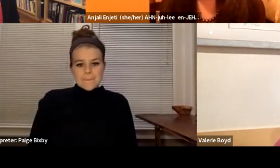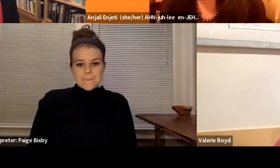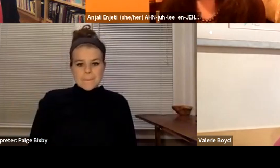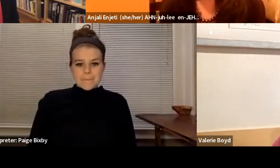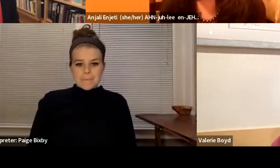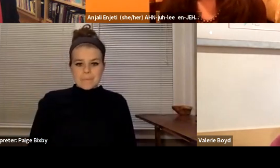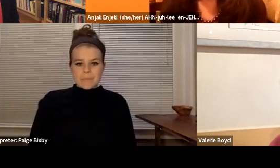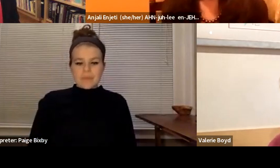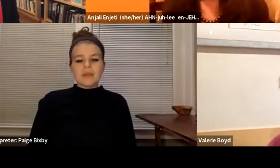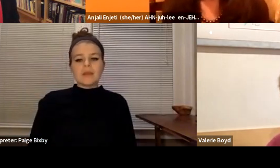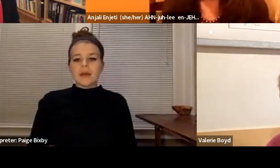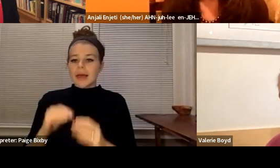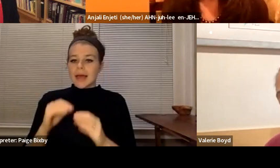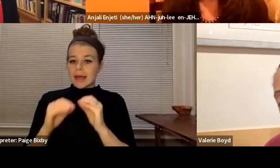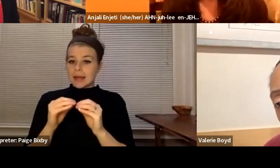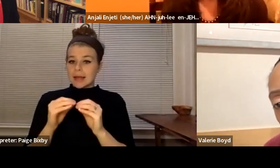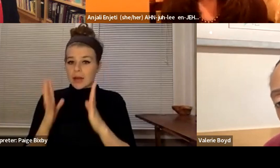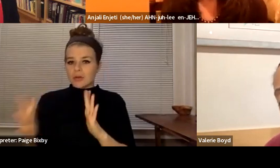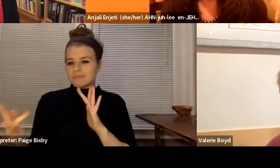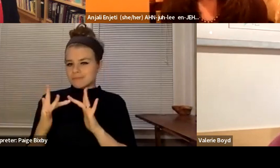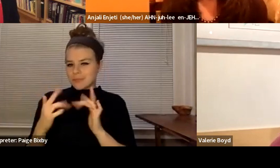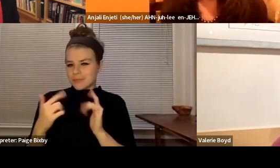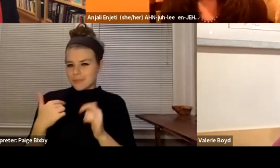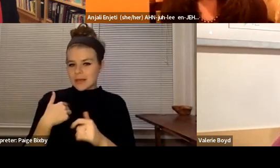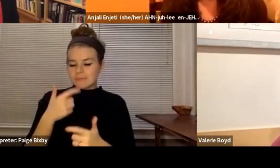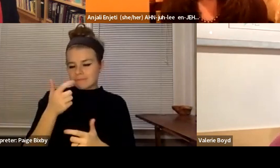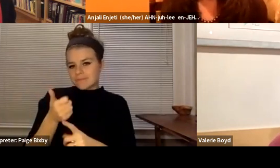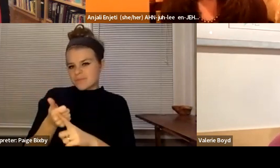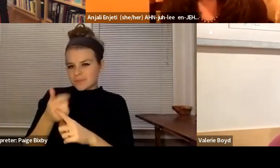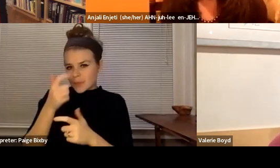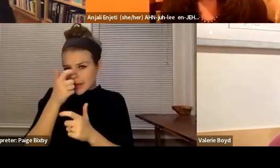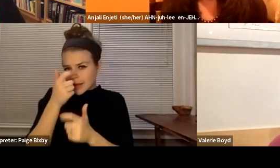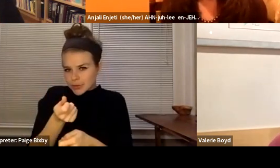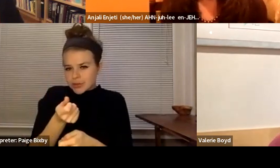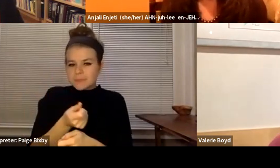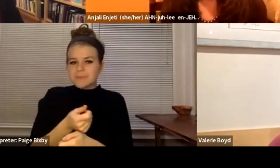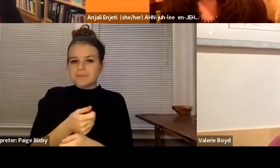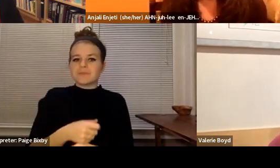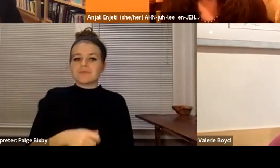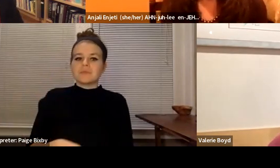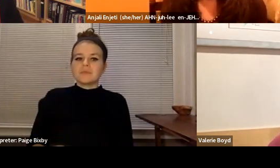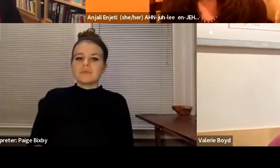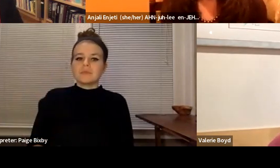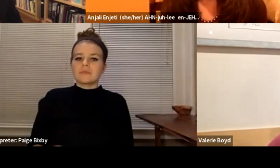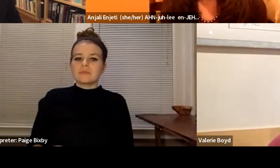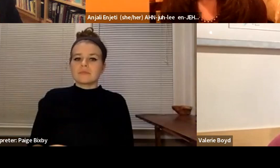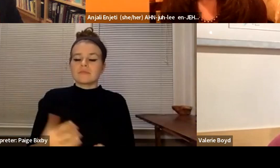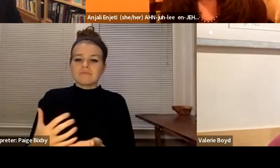I had an editor reach out to me who was interested in, you know, acquiring manuscripts, and